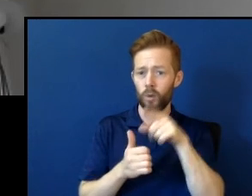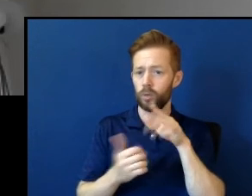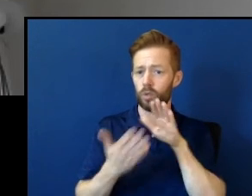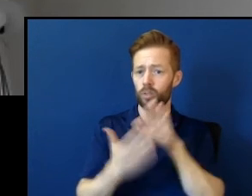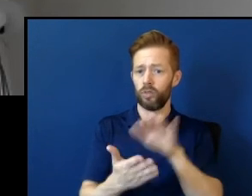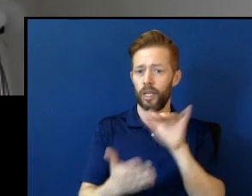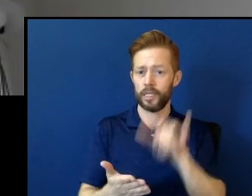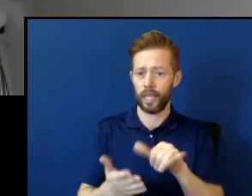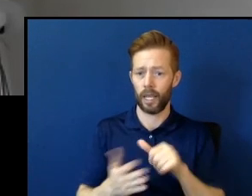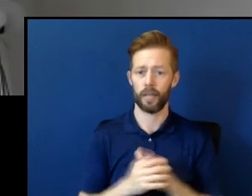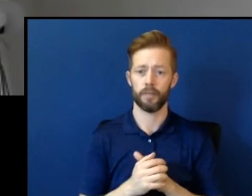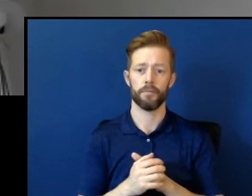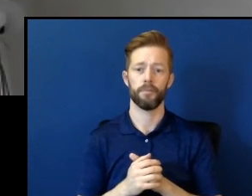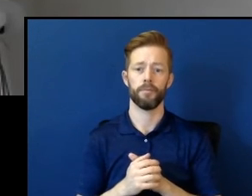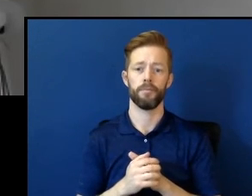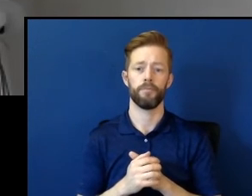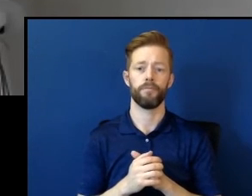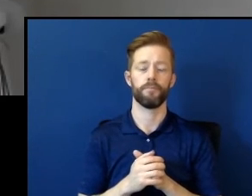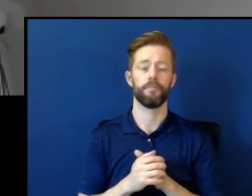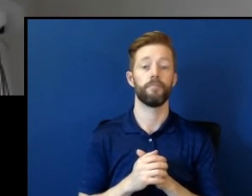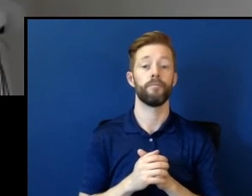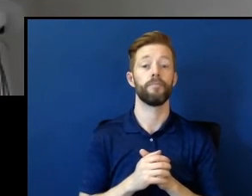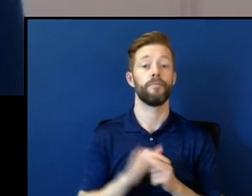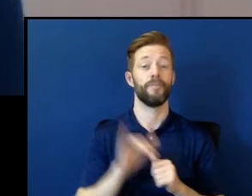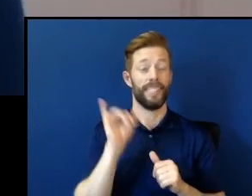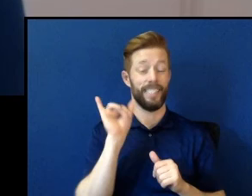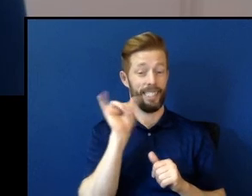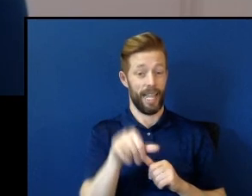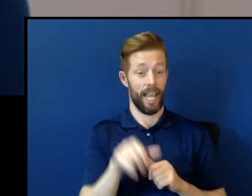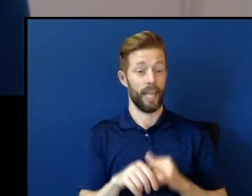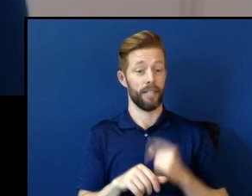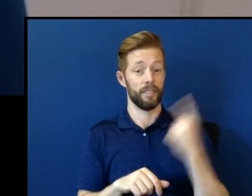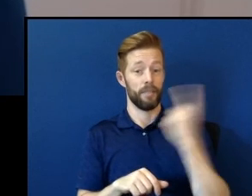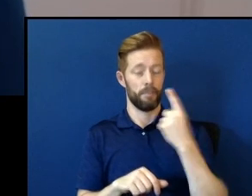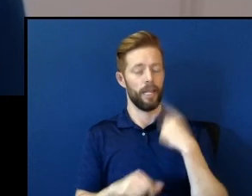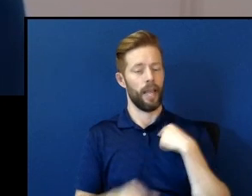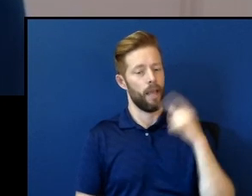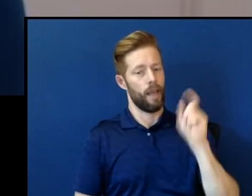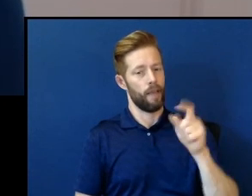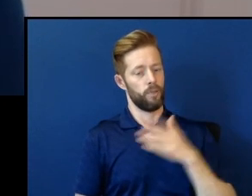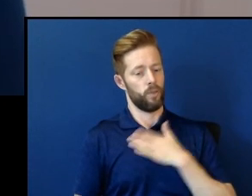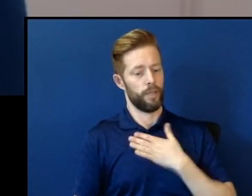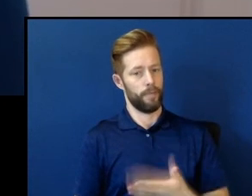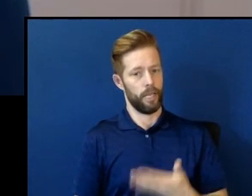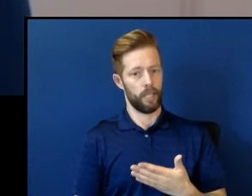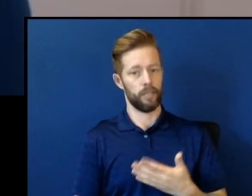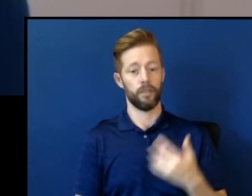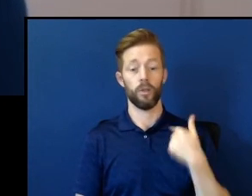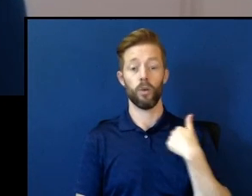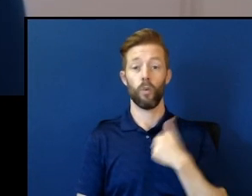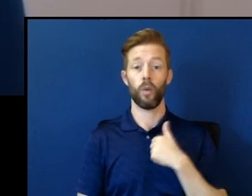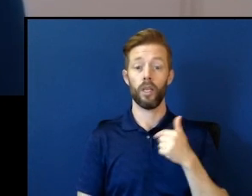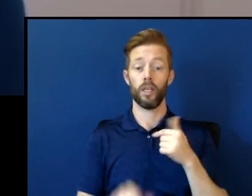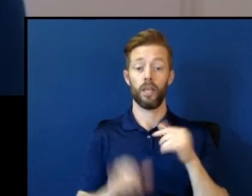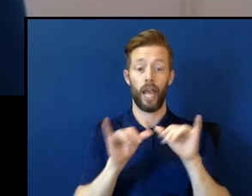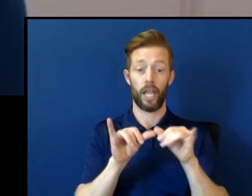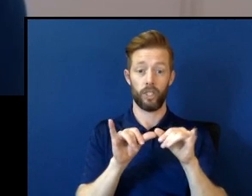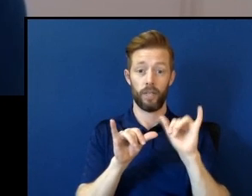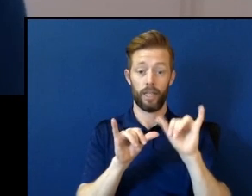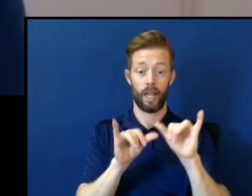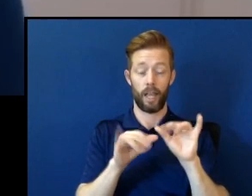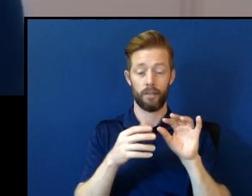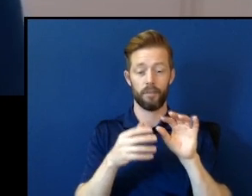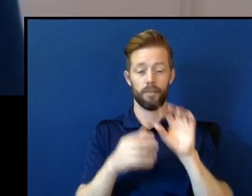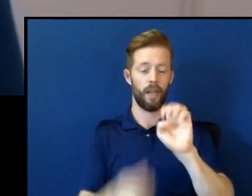that and how you address this? Well, that was something that I have to admit, when we were embedding the